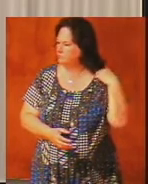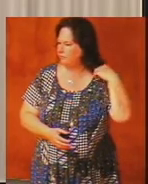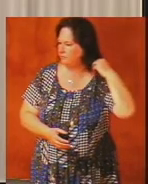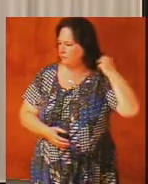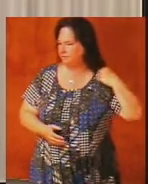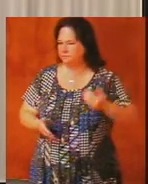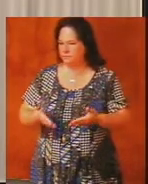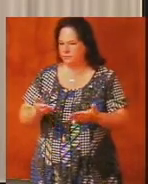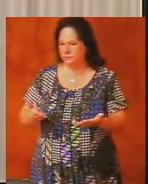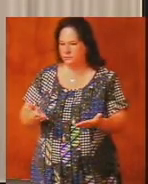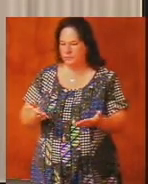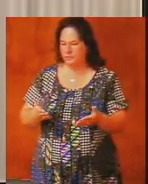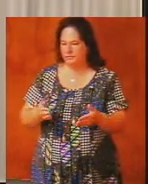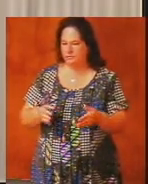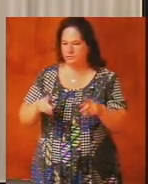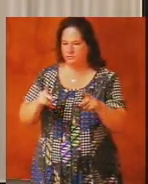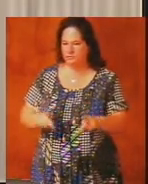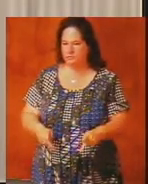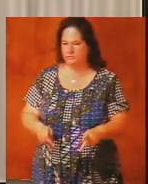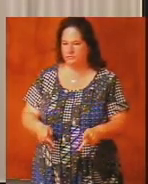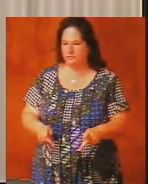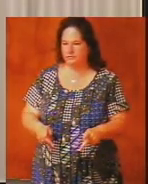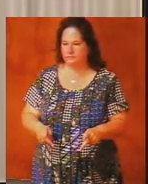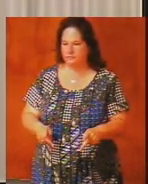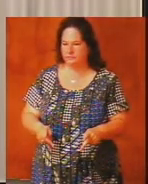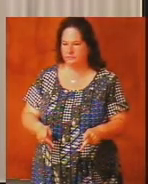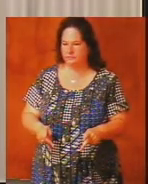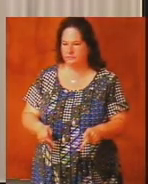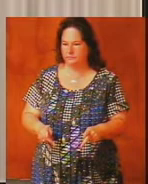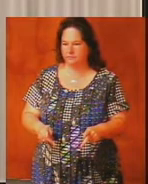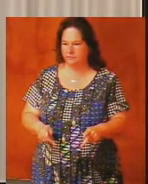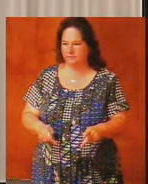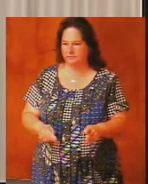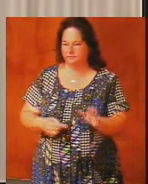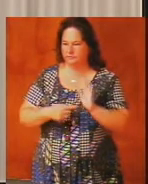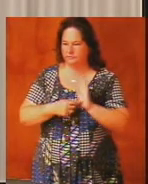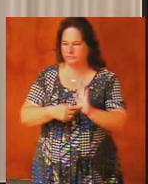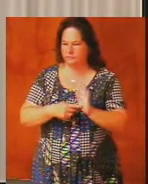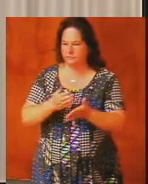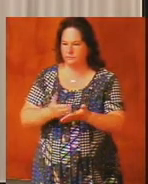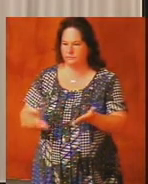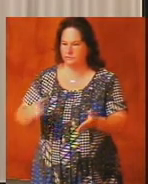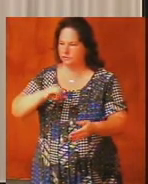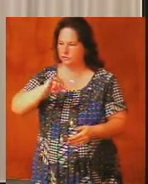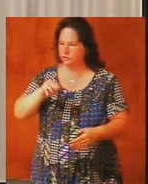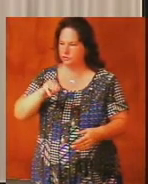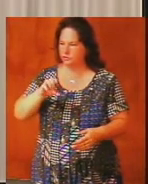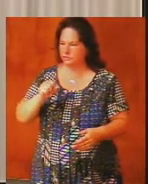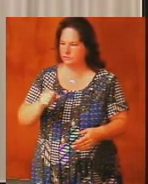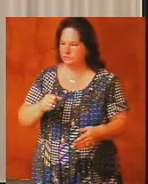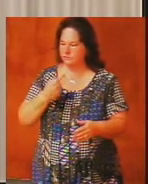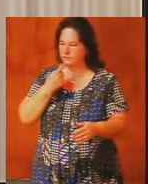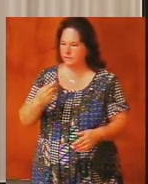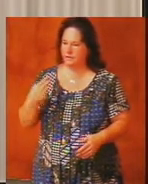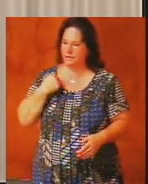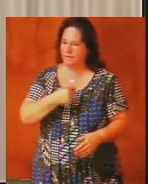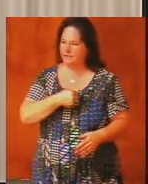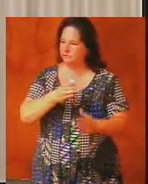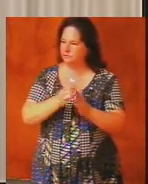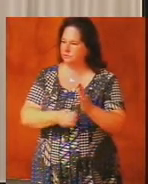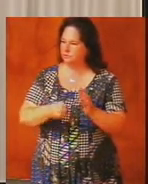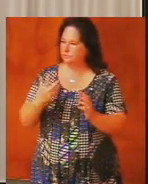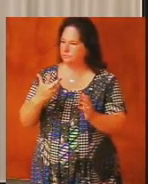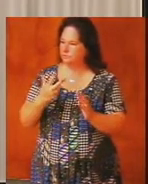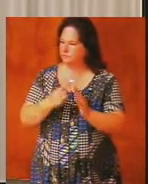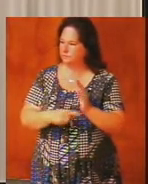Well, the questioner alluded to something that James tells us in James chapter 3, and